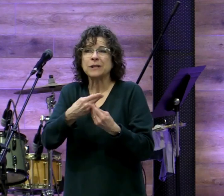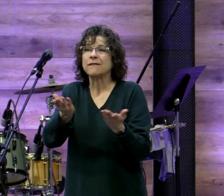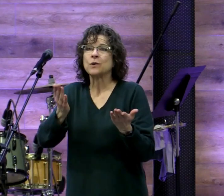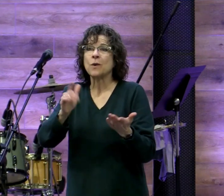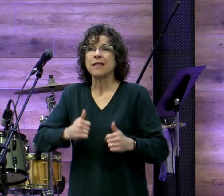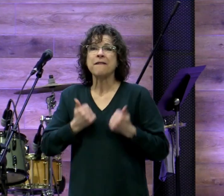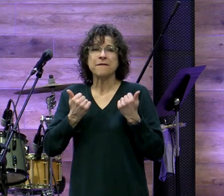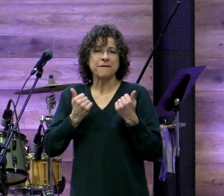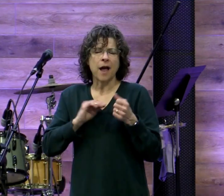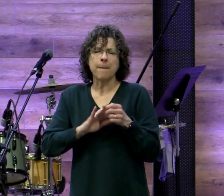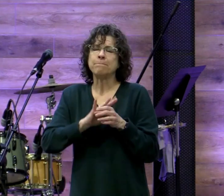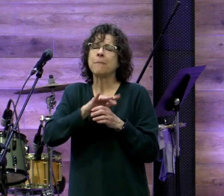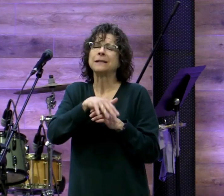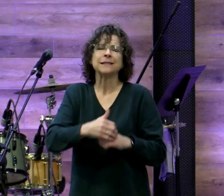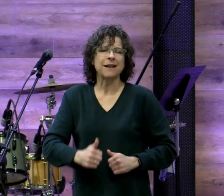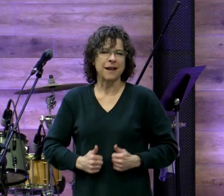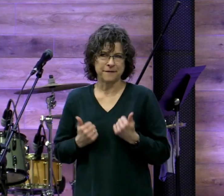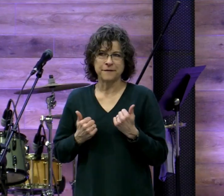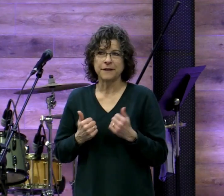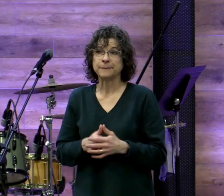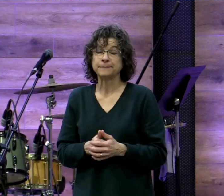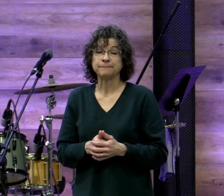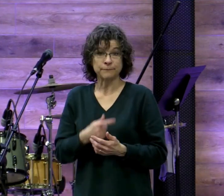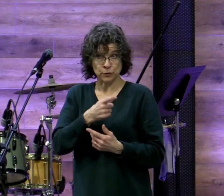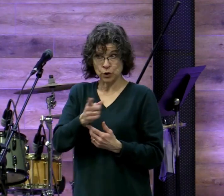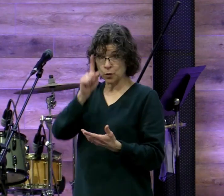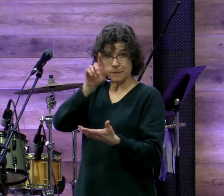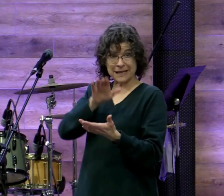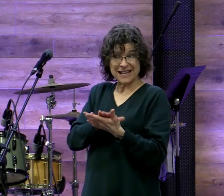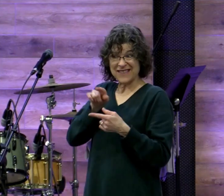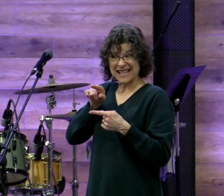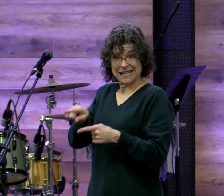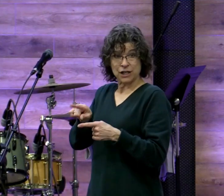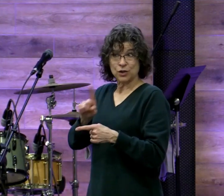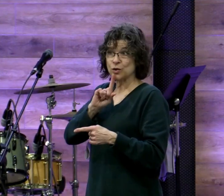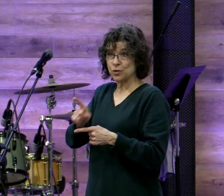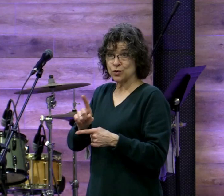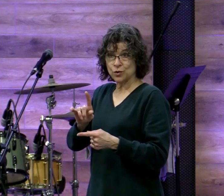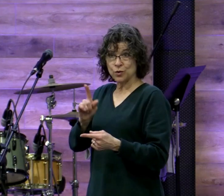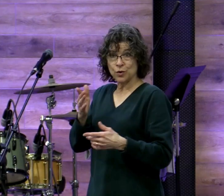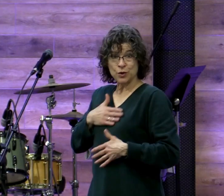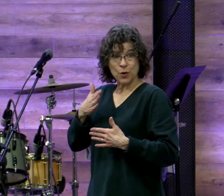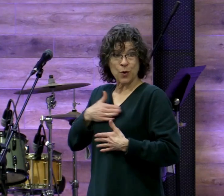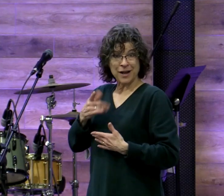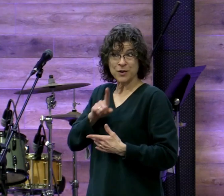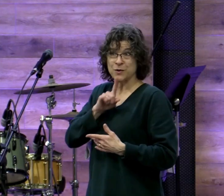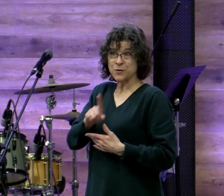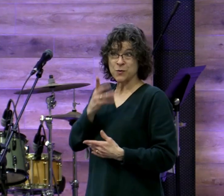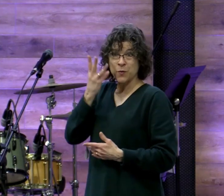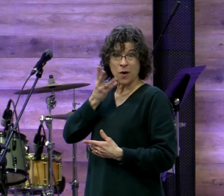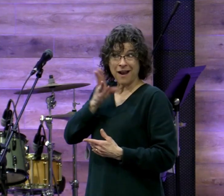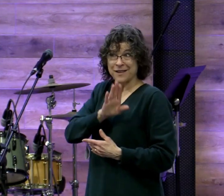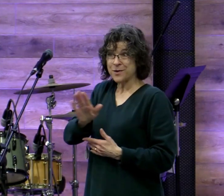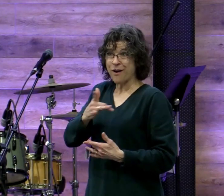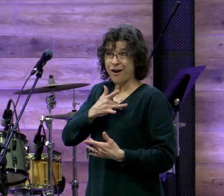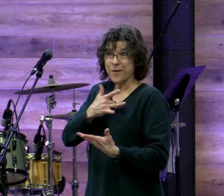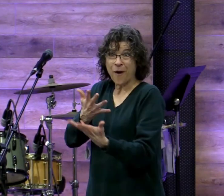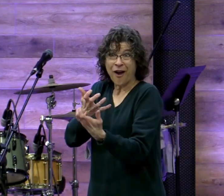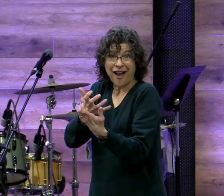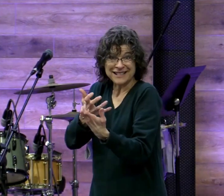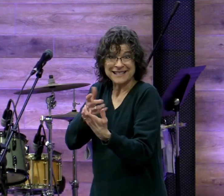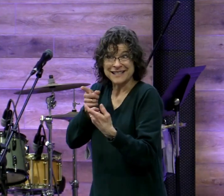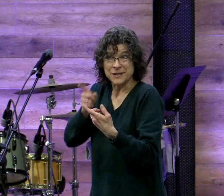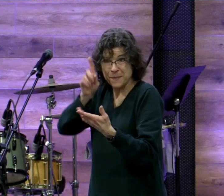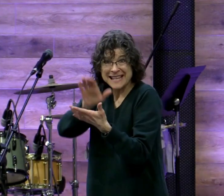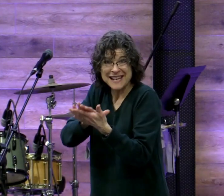Second, do you believe then that he is the true joy and wine that your heart really longs for? That he came